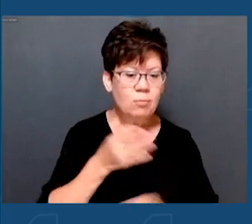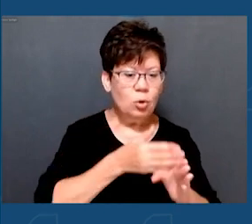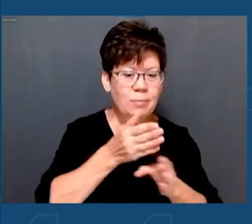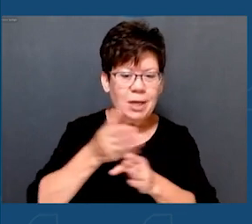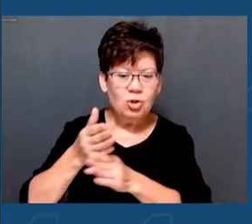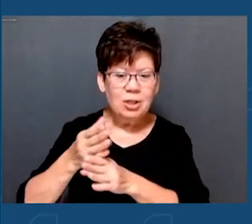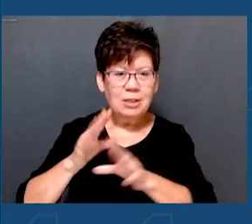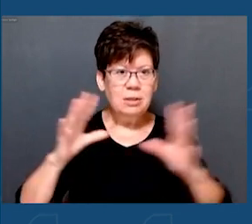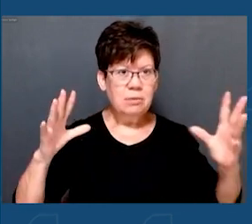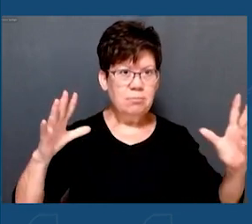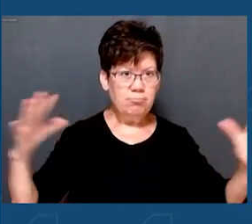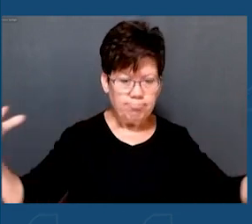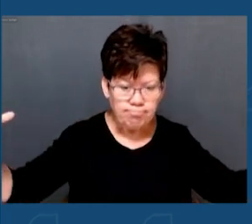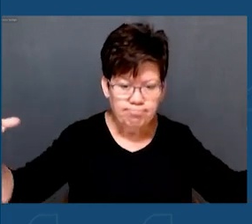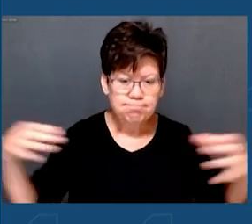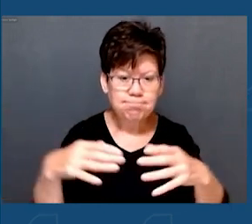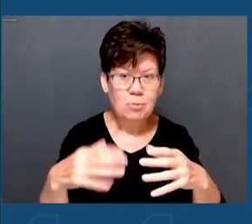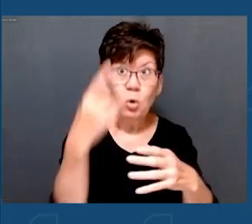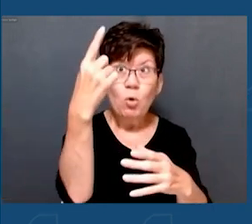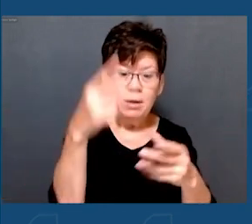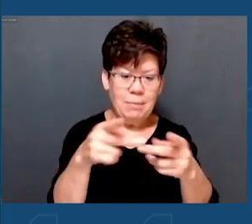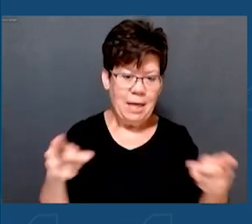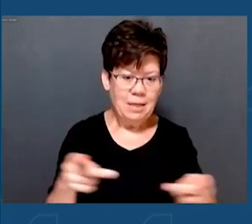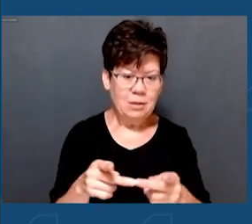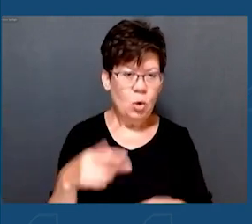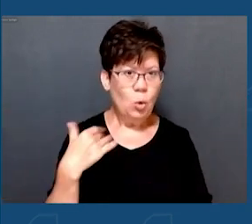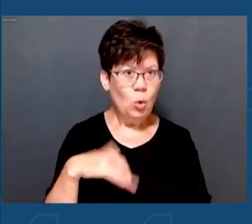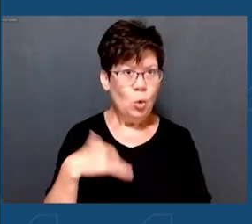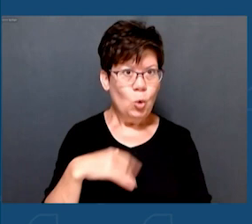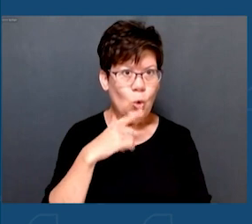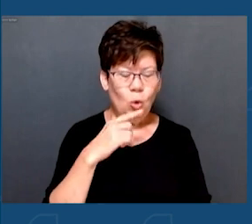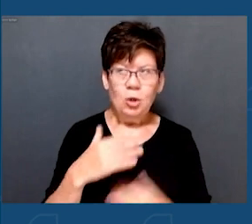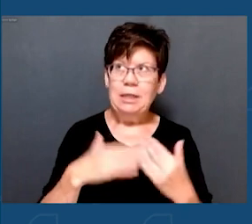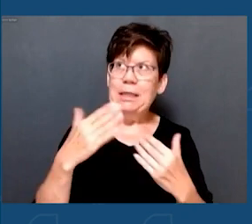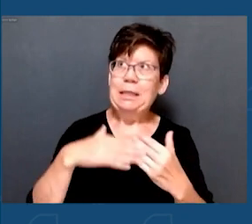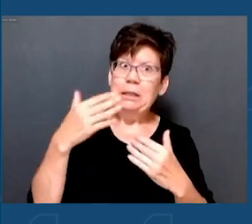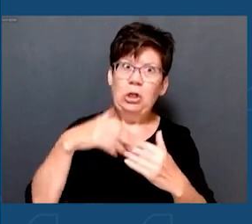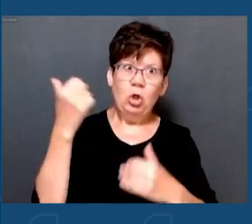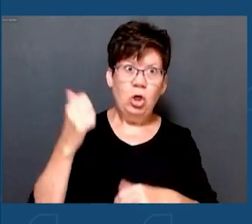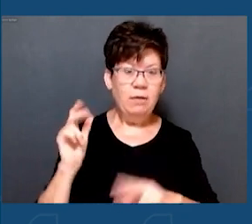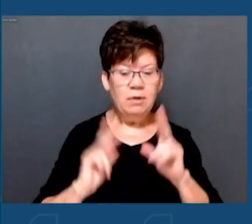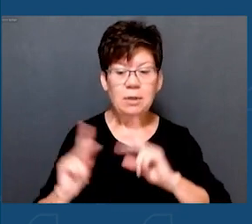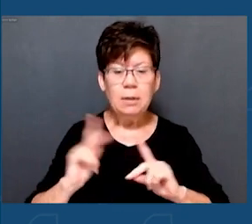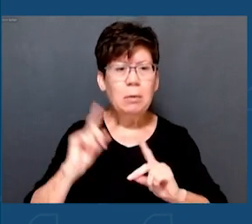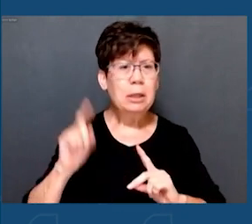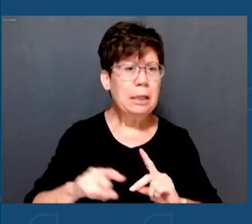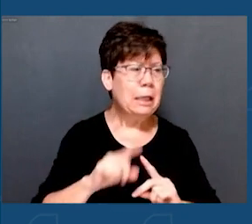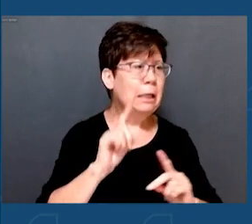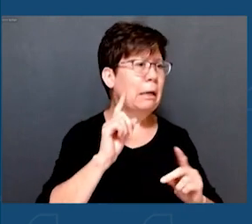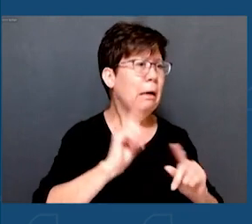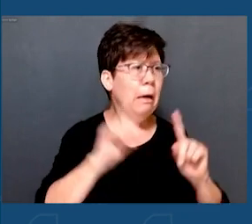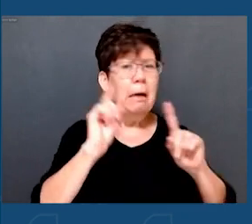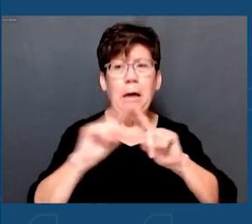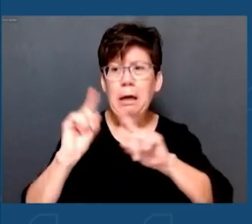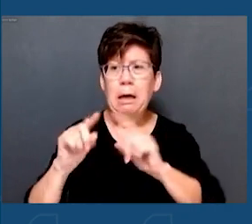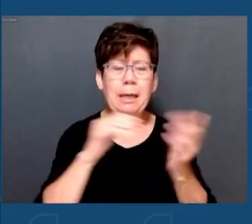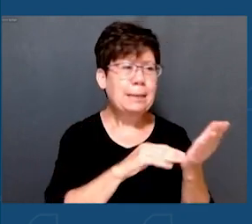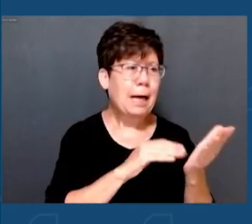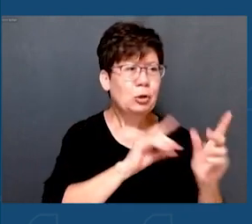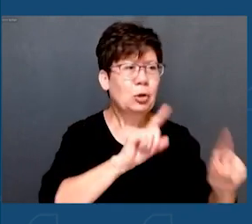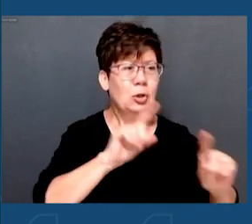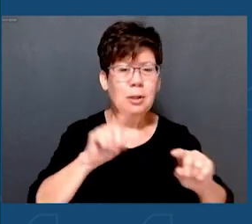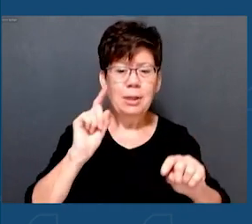much easier for those relying on medical care when they need to see multiple doctors. This new facility